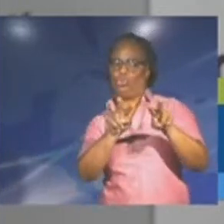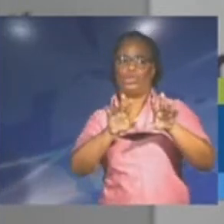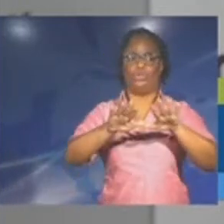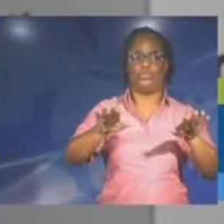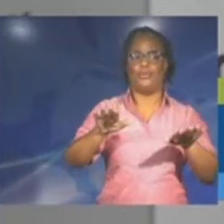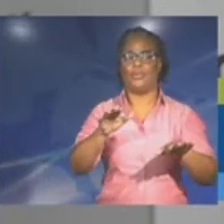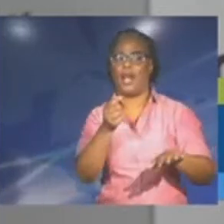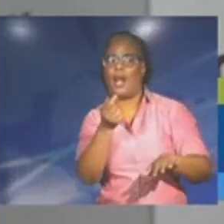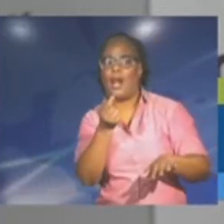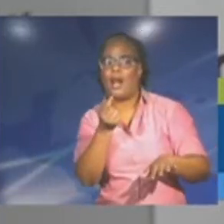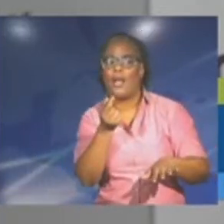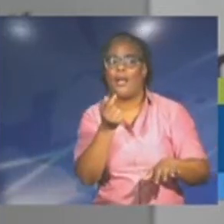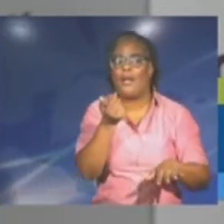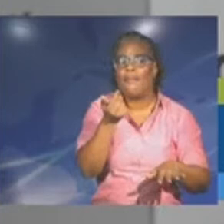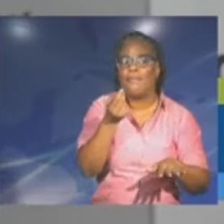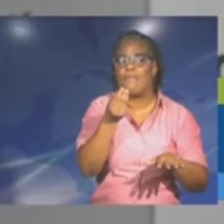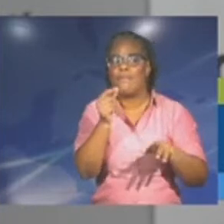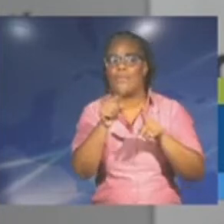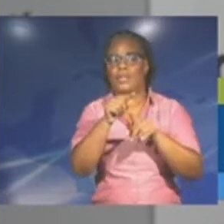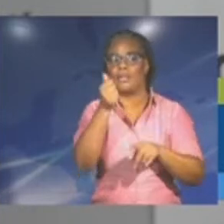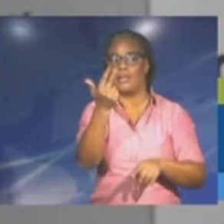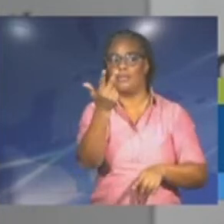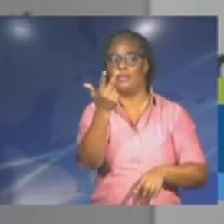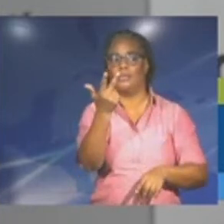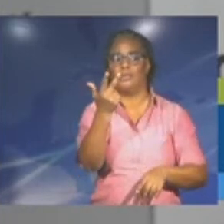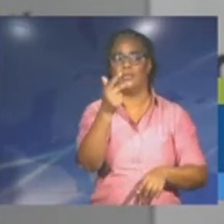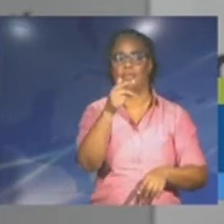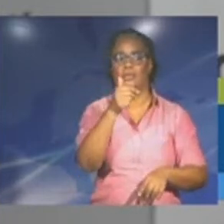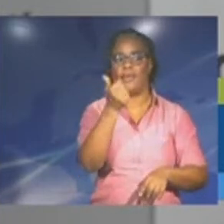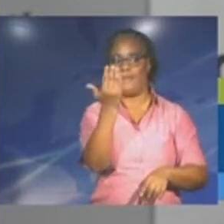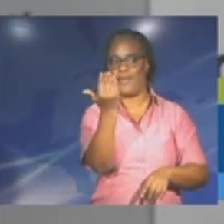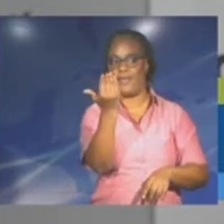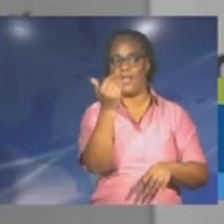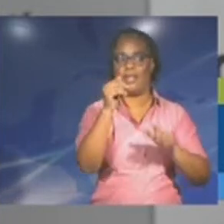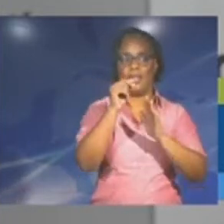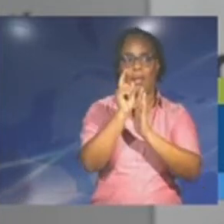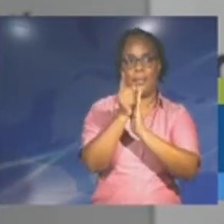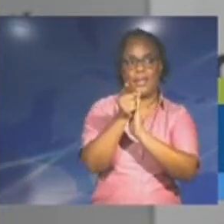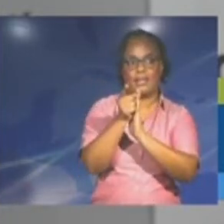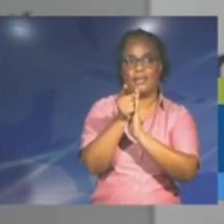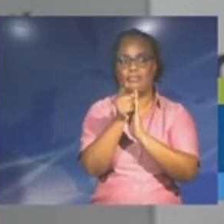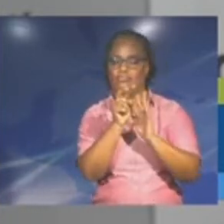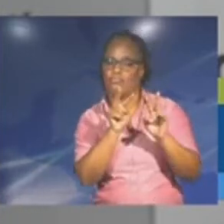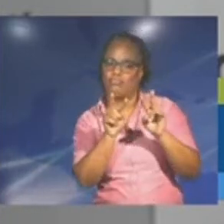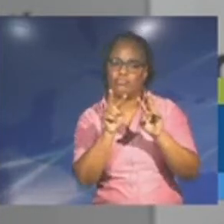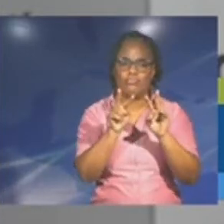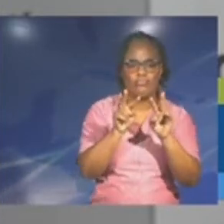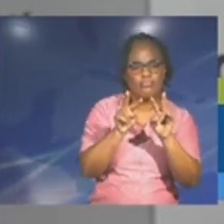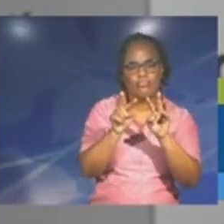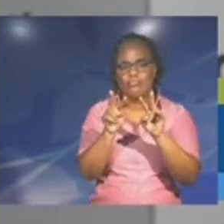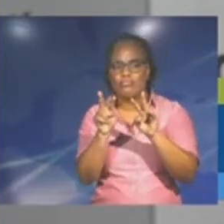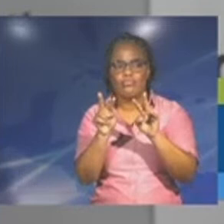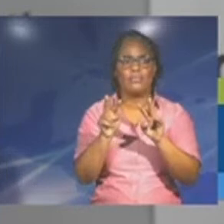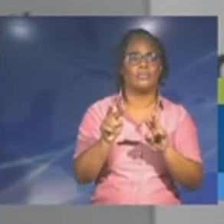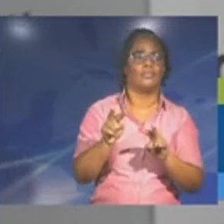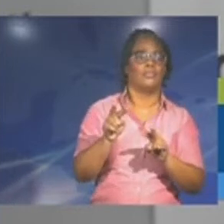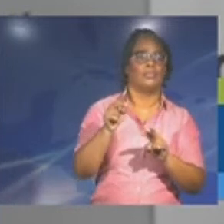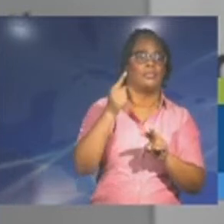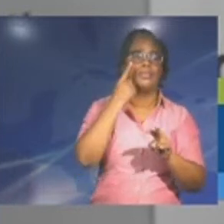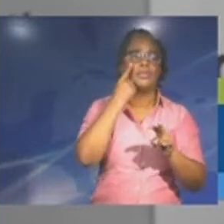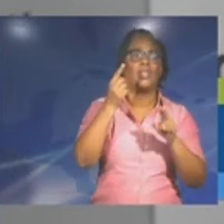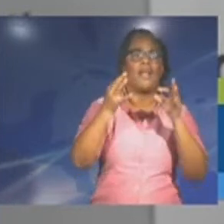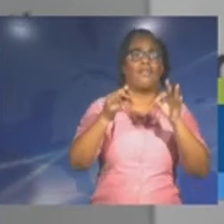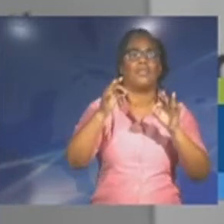for immediate side effects, things like what Minister had alluded to before. We see a lot of anxiety-related symptoms in the children. Generally speaking, you see